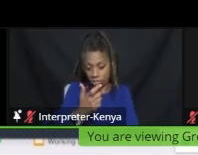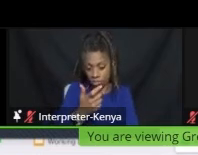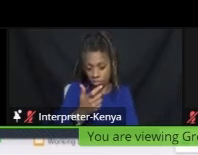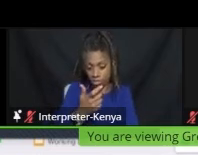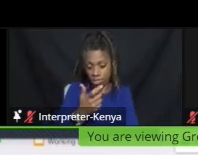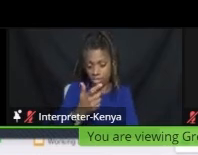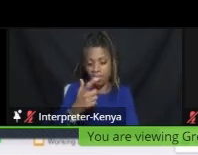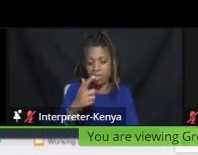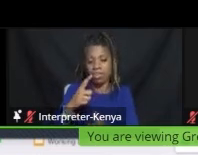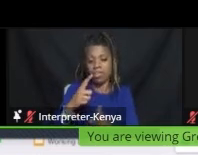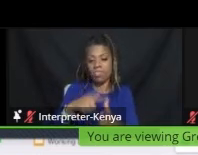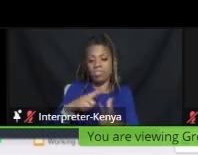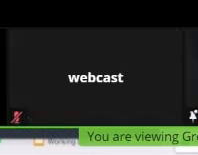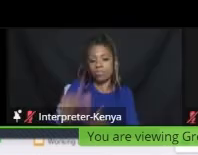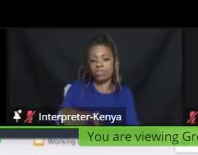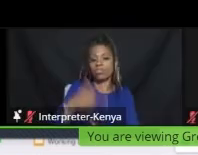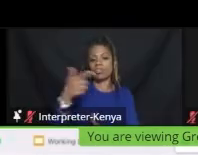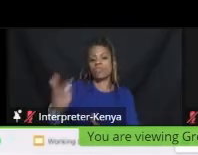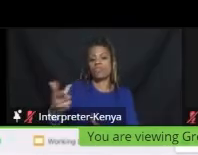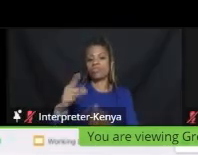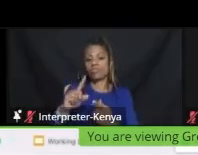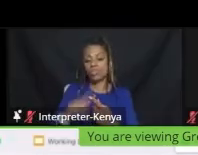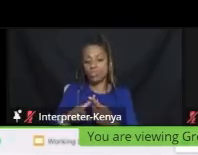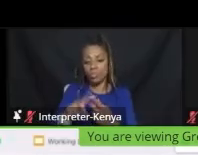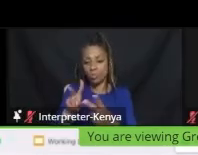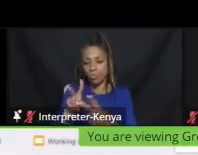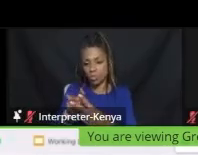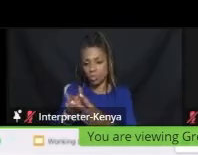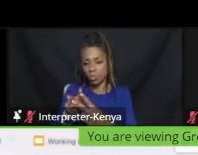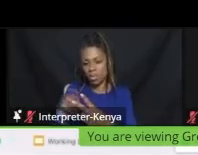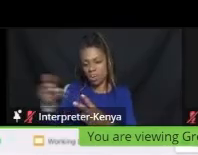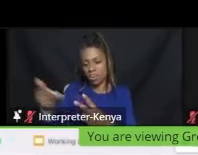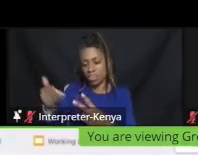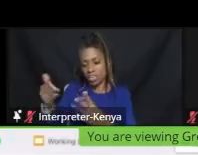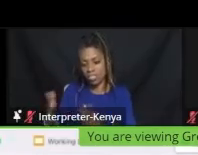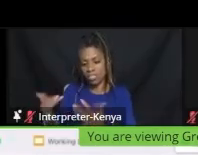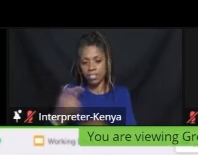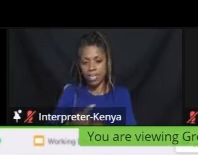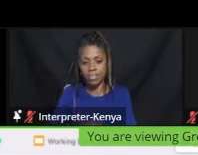to our live guests. But we're just going to use this to kick us off.